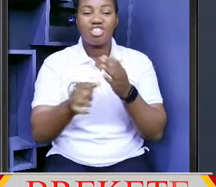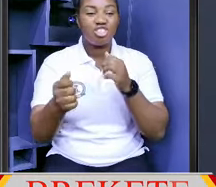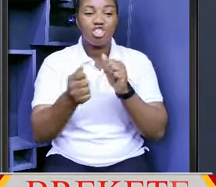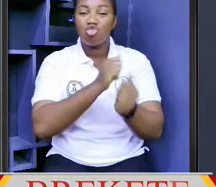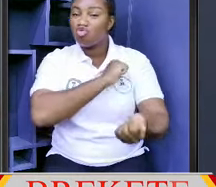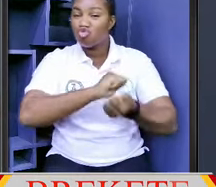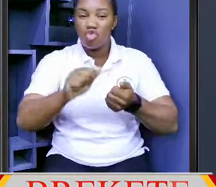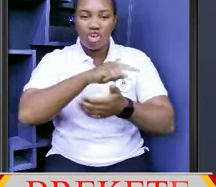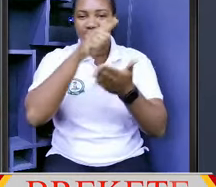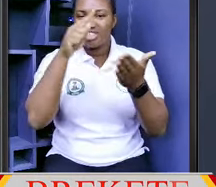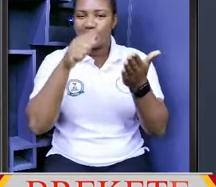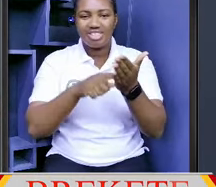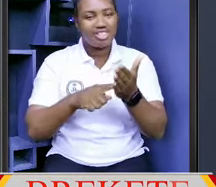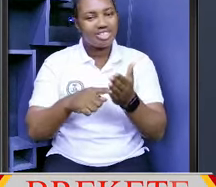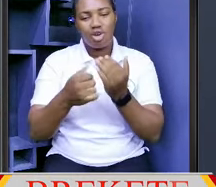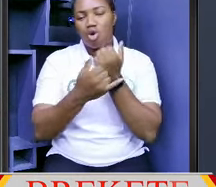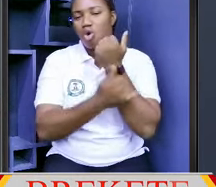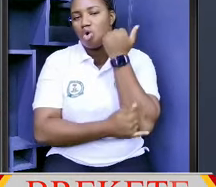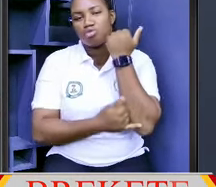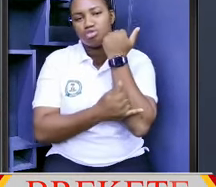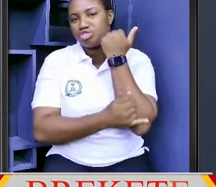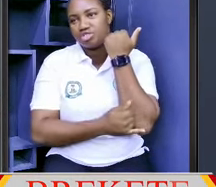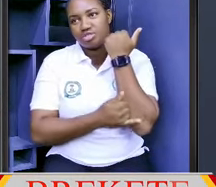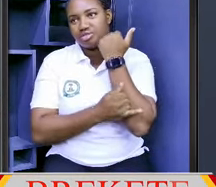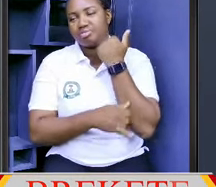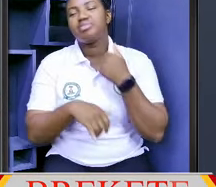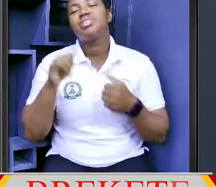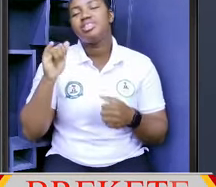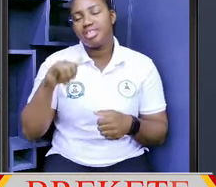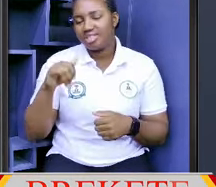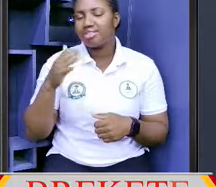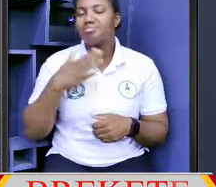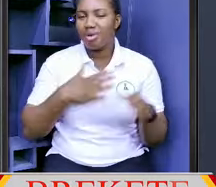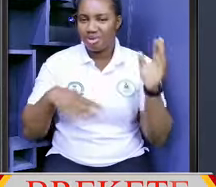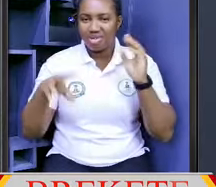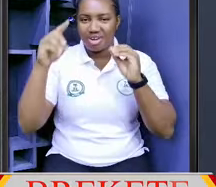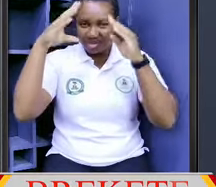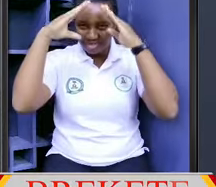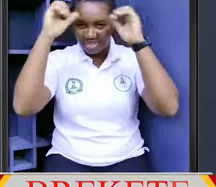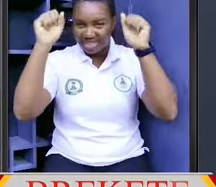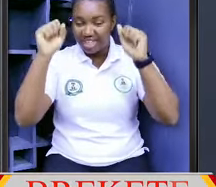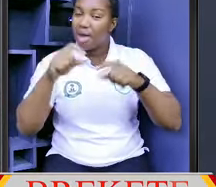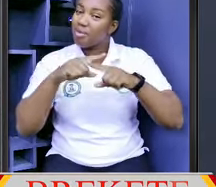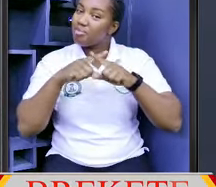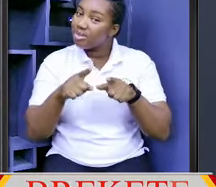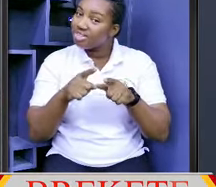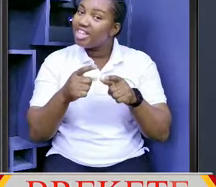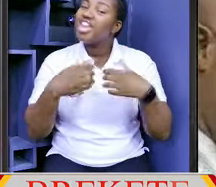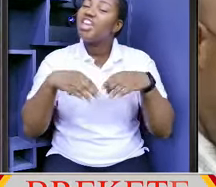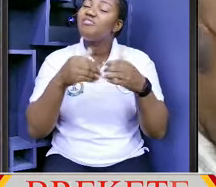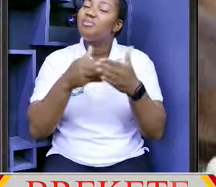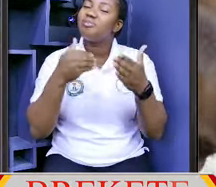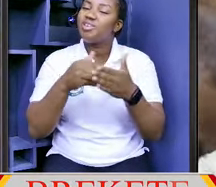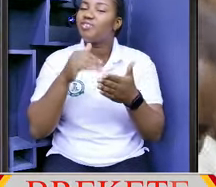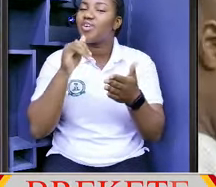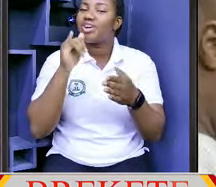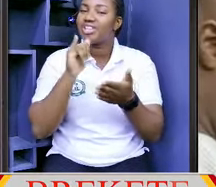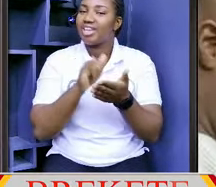Now your age group, now them destroy this country. Yes, my ordinary president. But even before then,